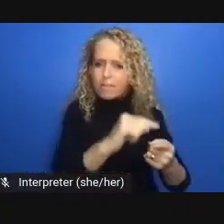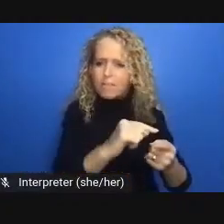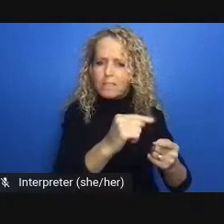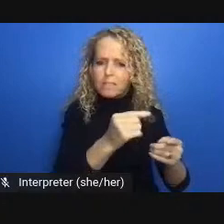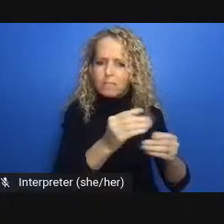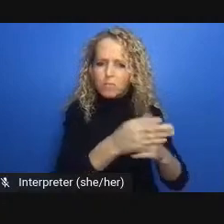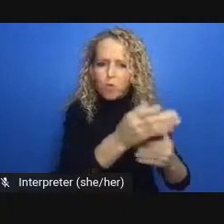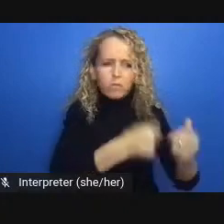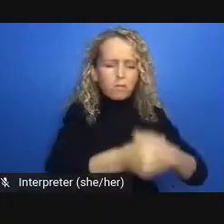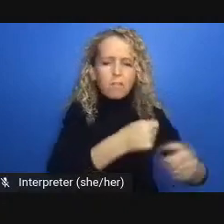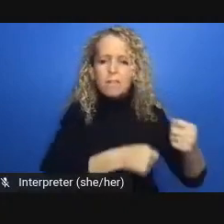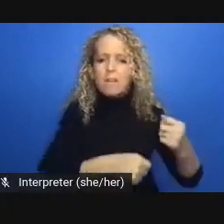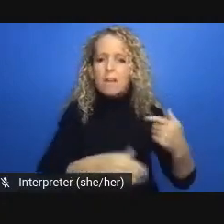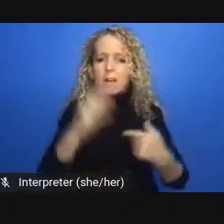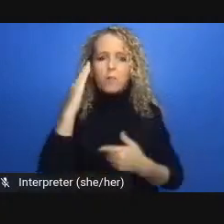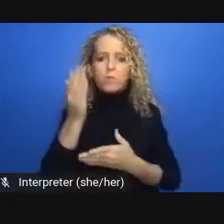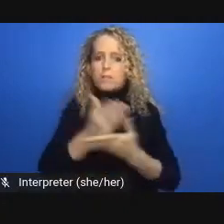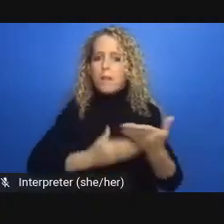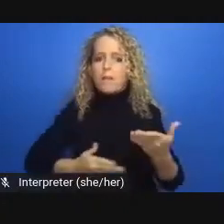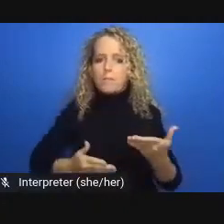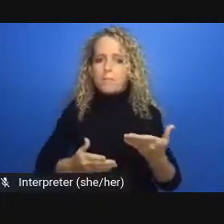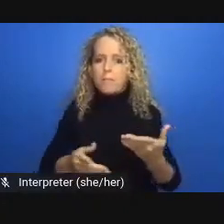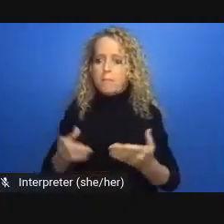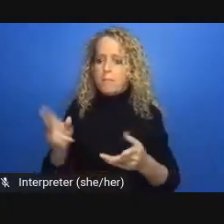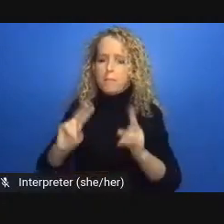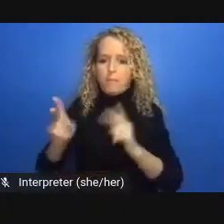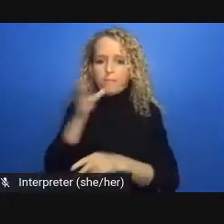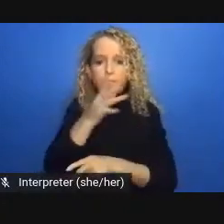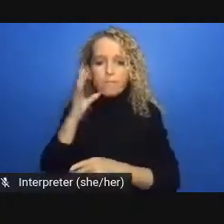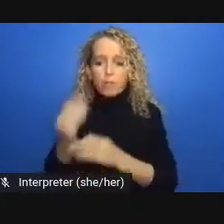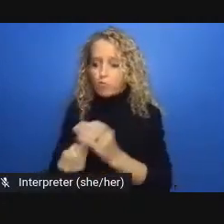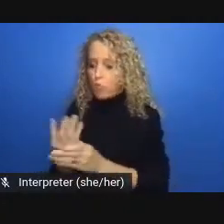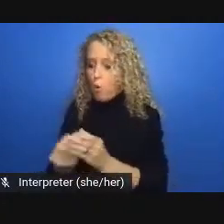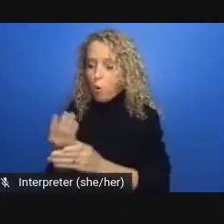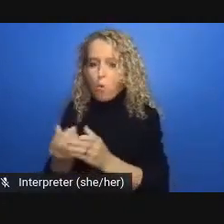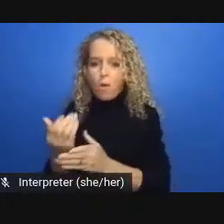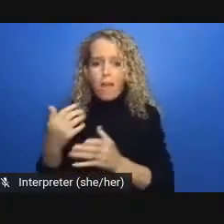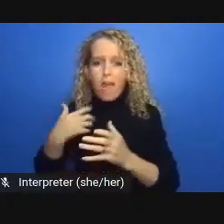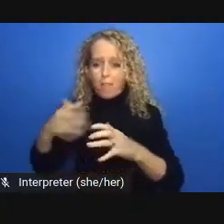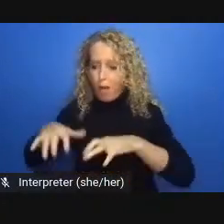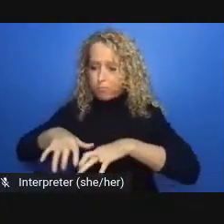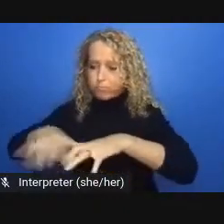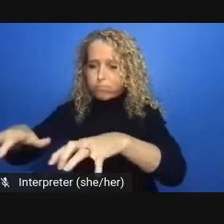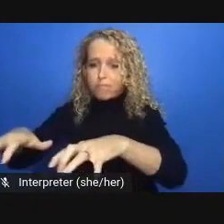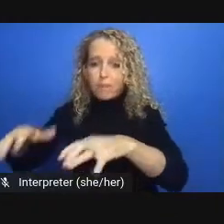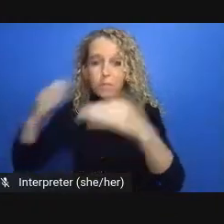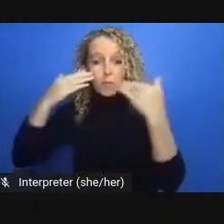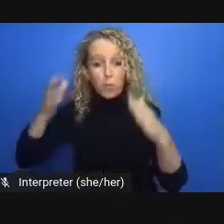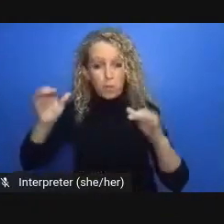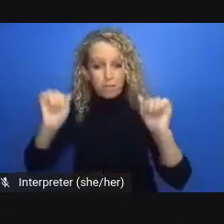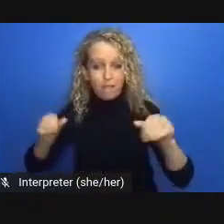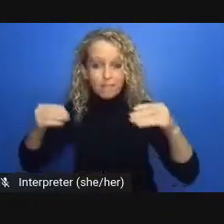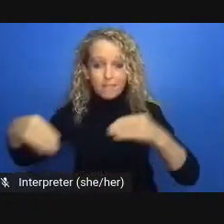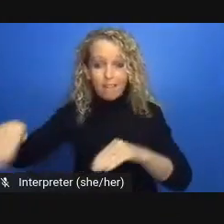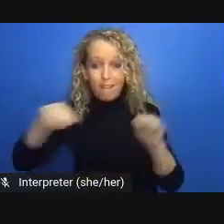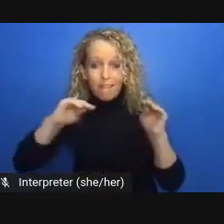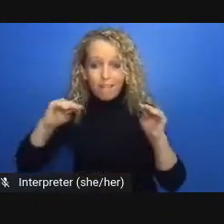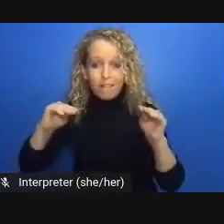know, millions of dollars of inventory in the ground in April and not knowing whether they were going to be able to sell that. It was a very scary time for many